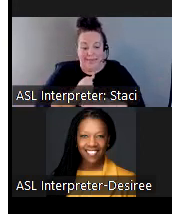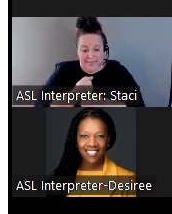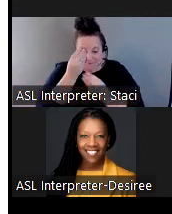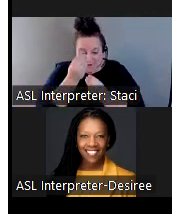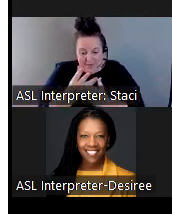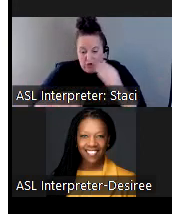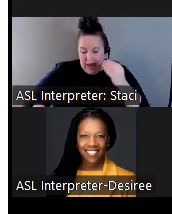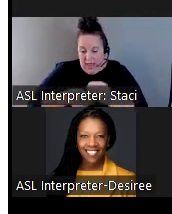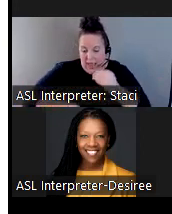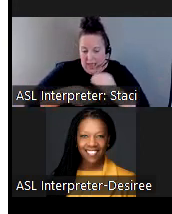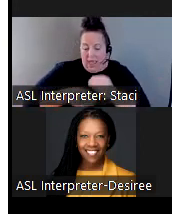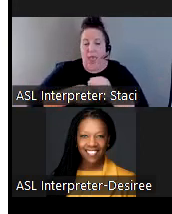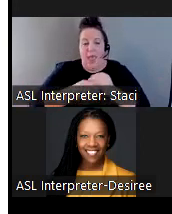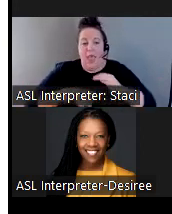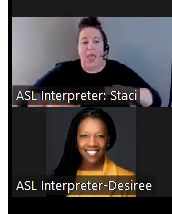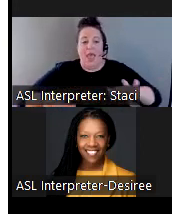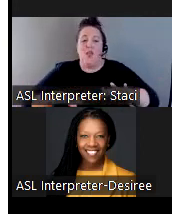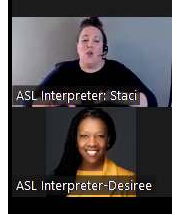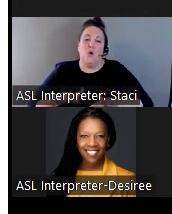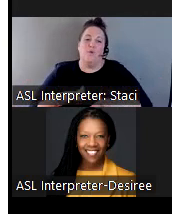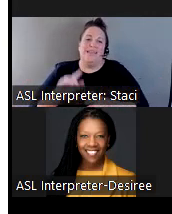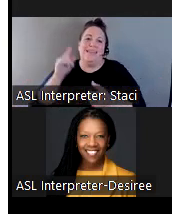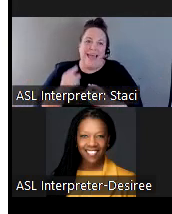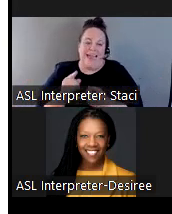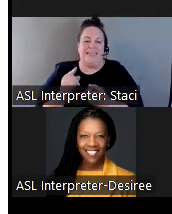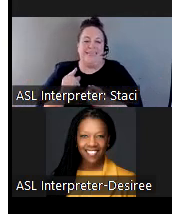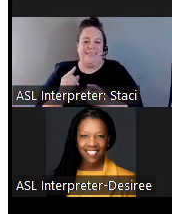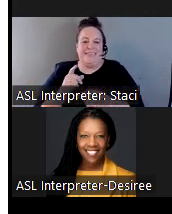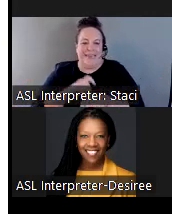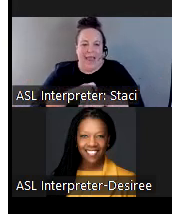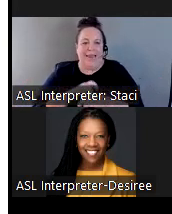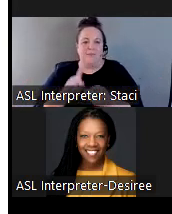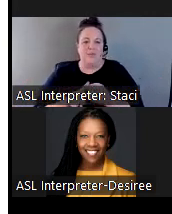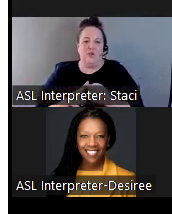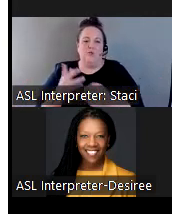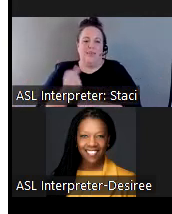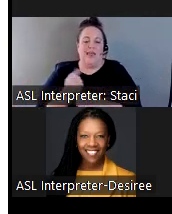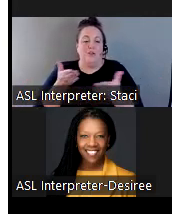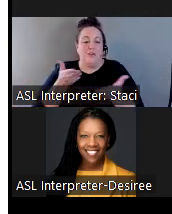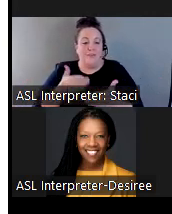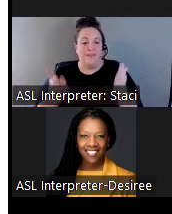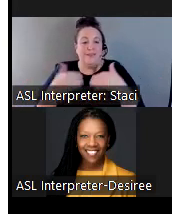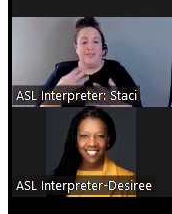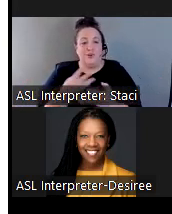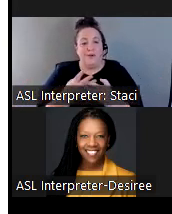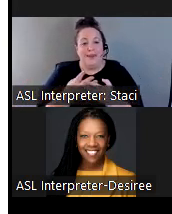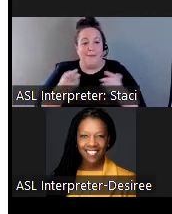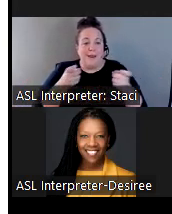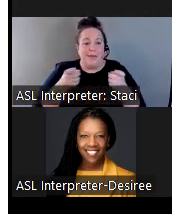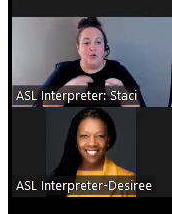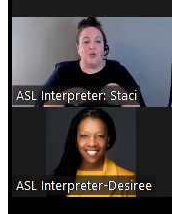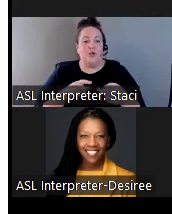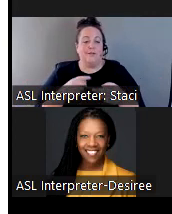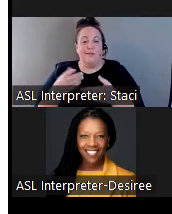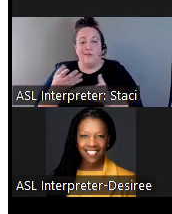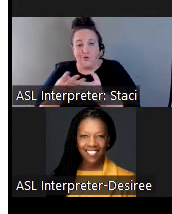then we'll spin a lot fewer wheels and get the services we need. Screening managers, screeners, I'm